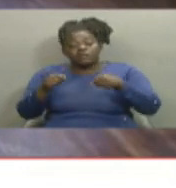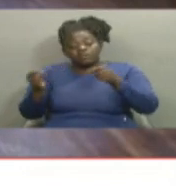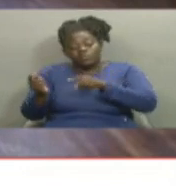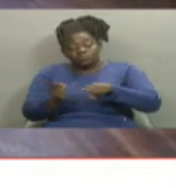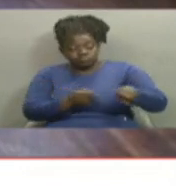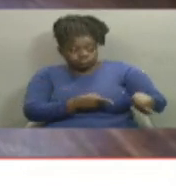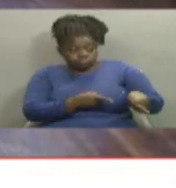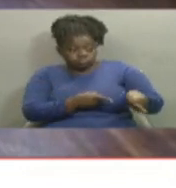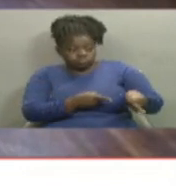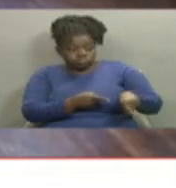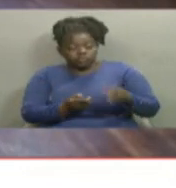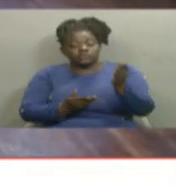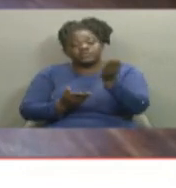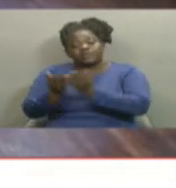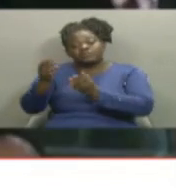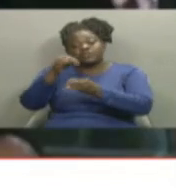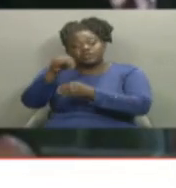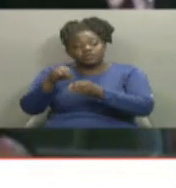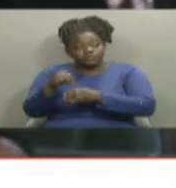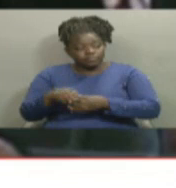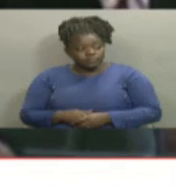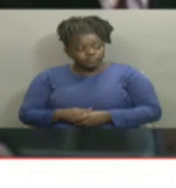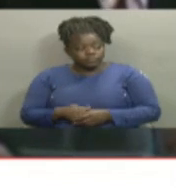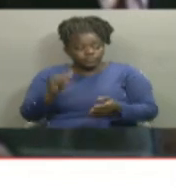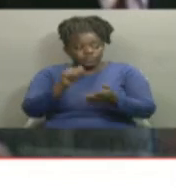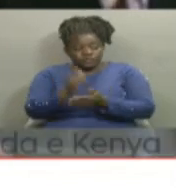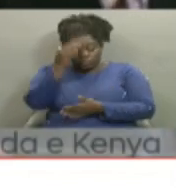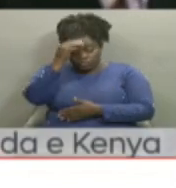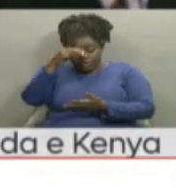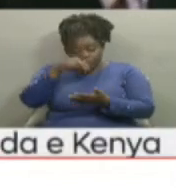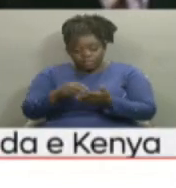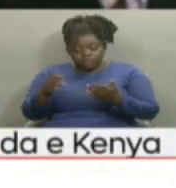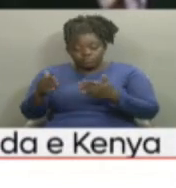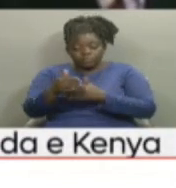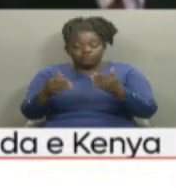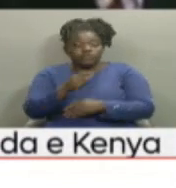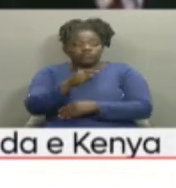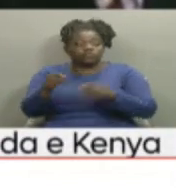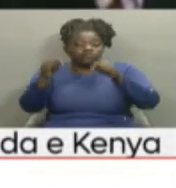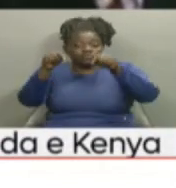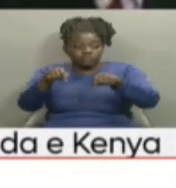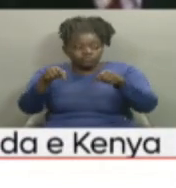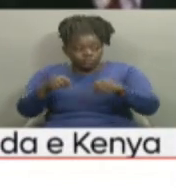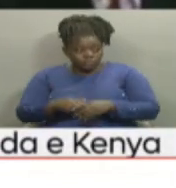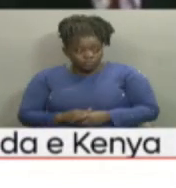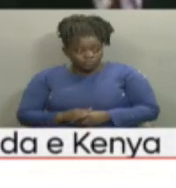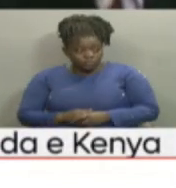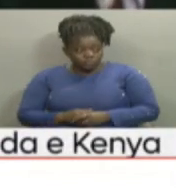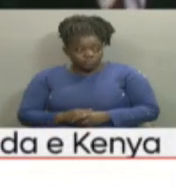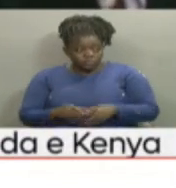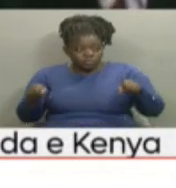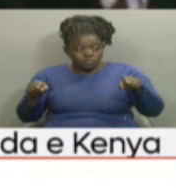mulamwa ogw'okuweereza bannansi. And that's why I stand before you today, despite